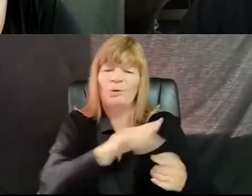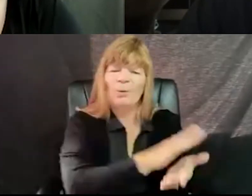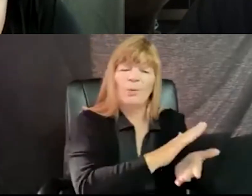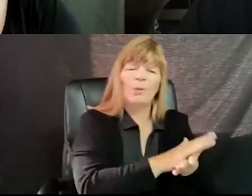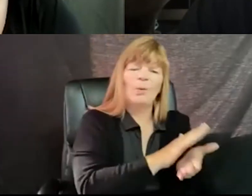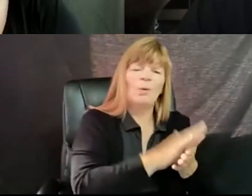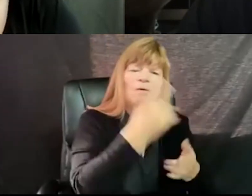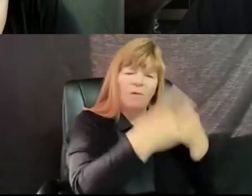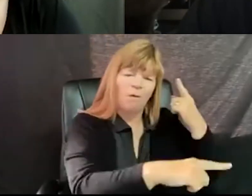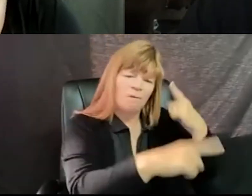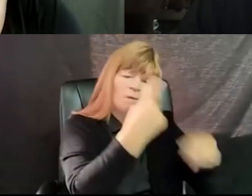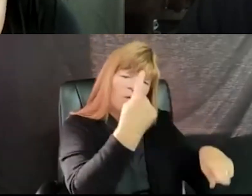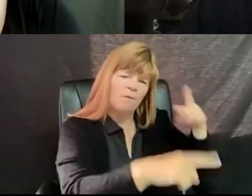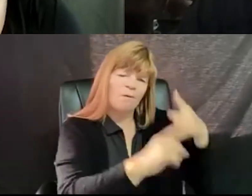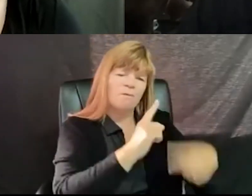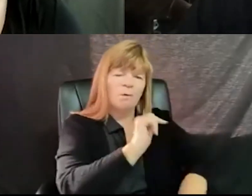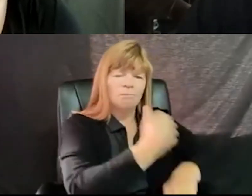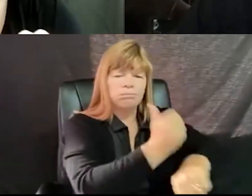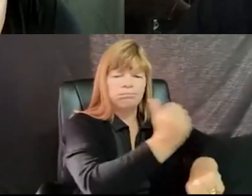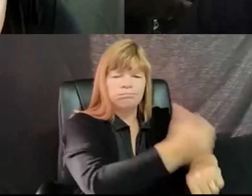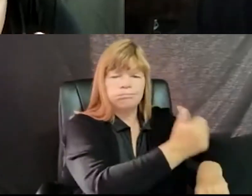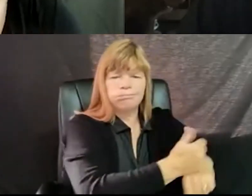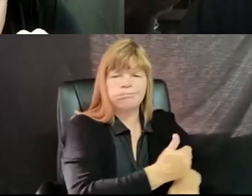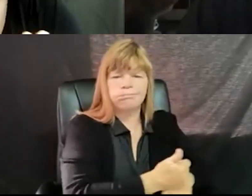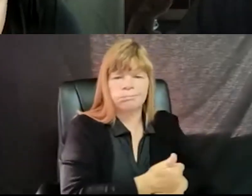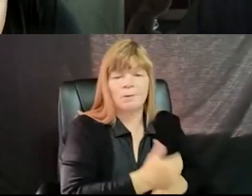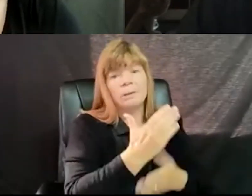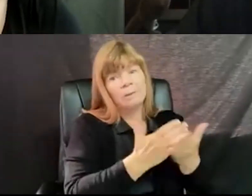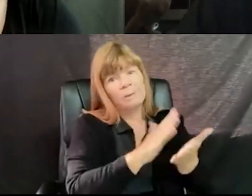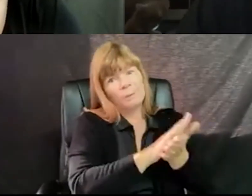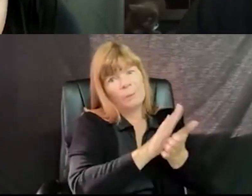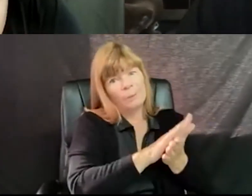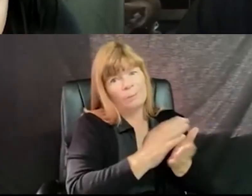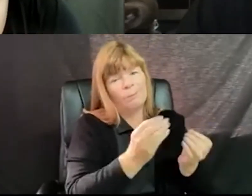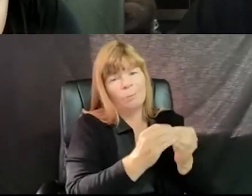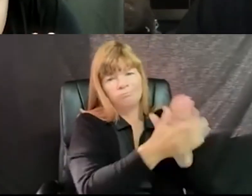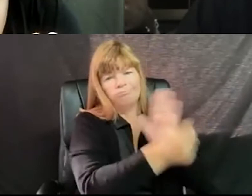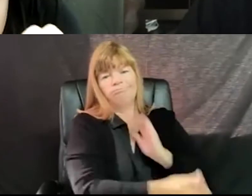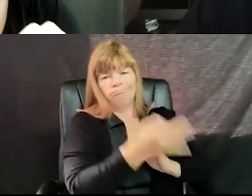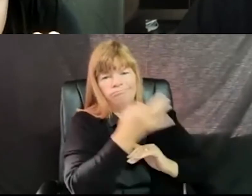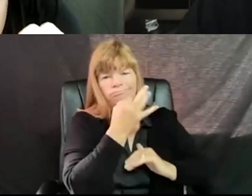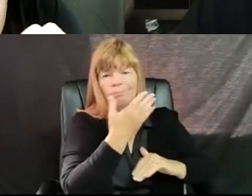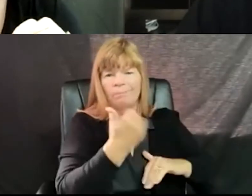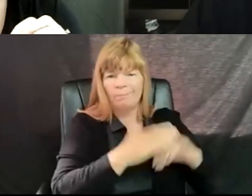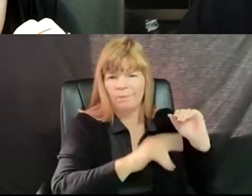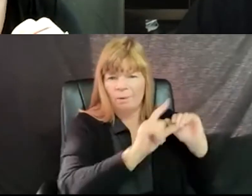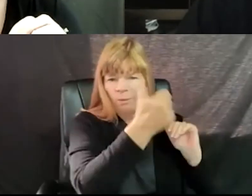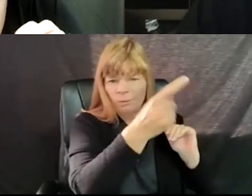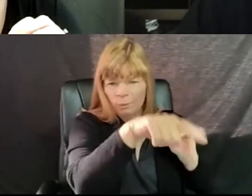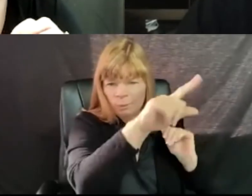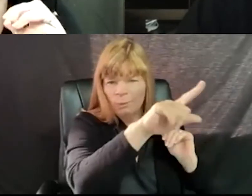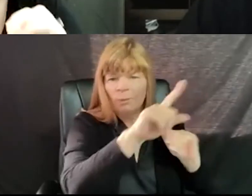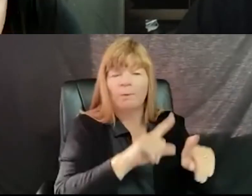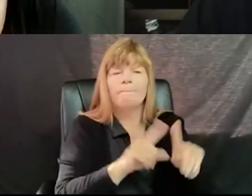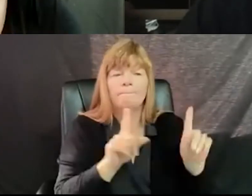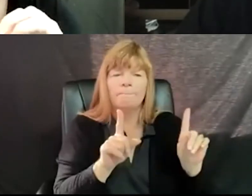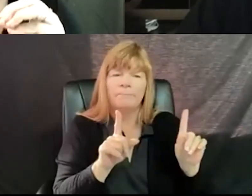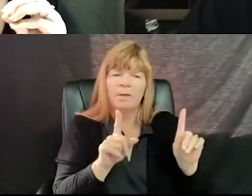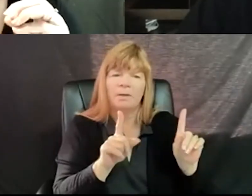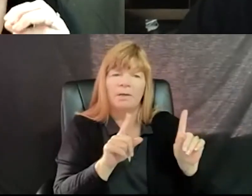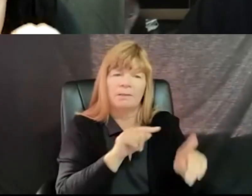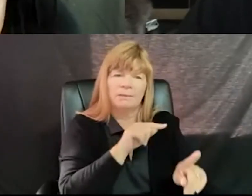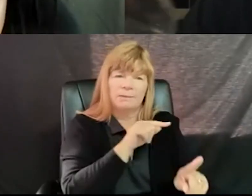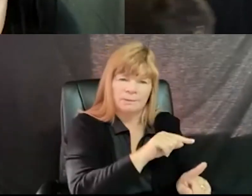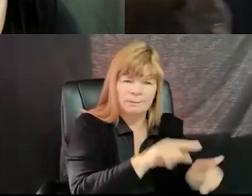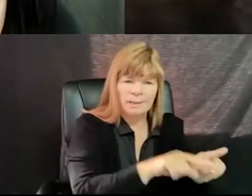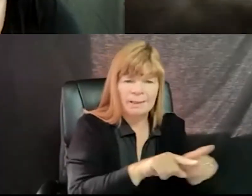are in place. Granted, some schools are better at doing it than others, and that you as a student